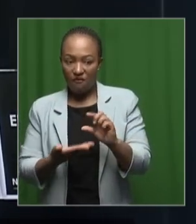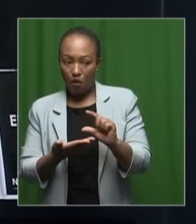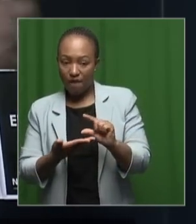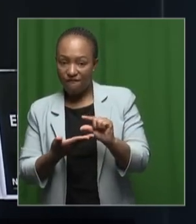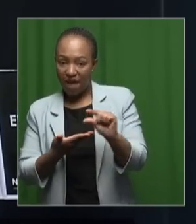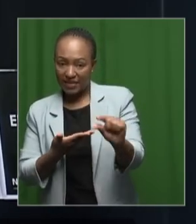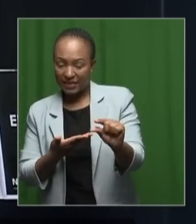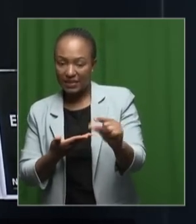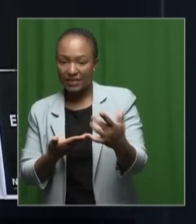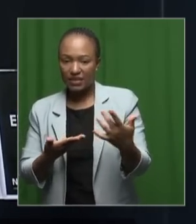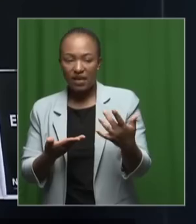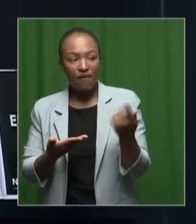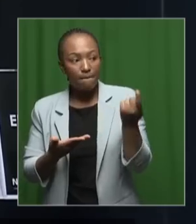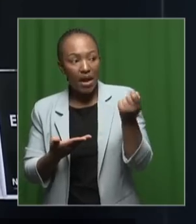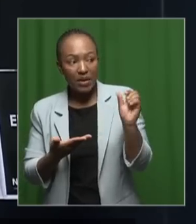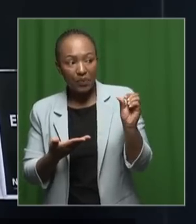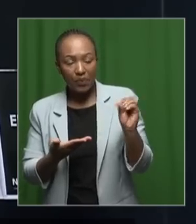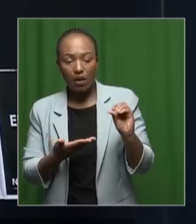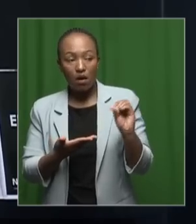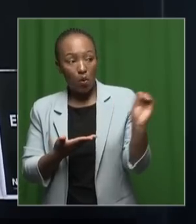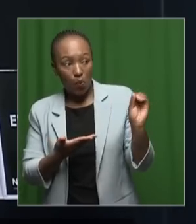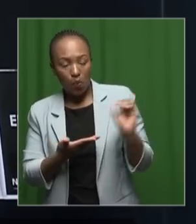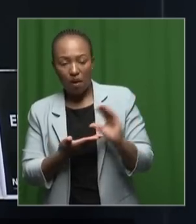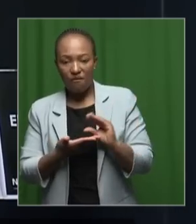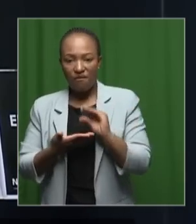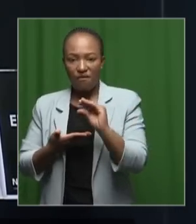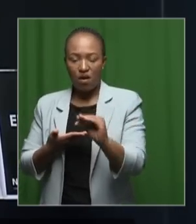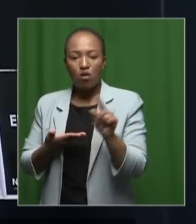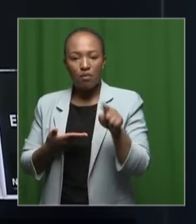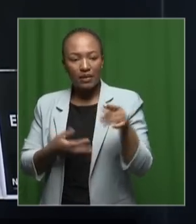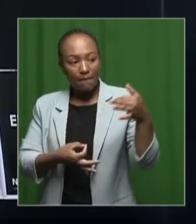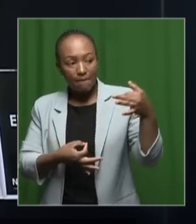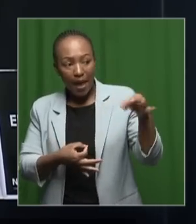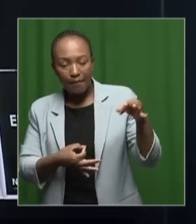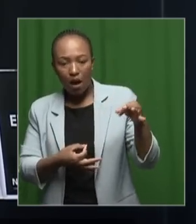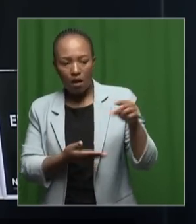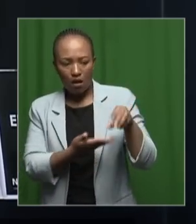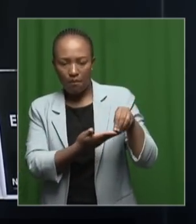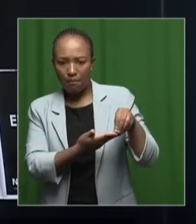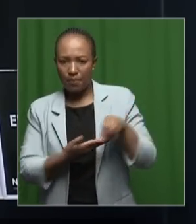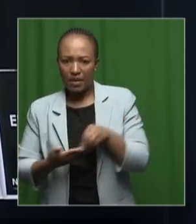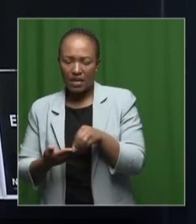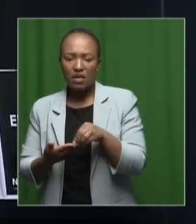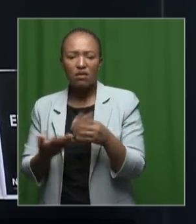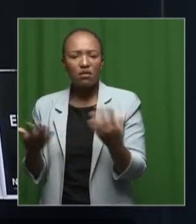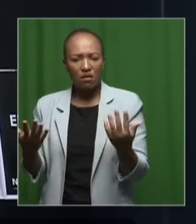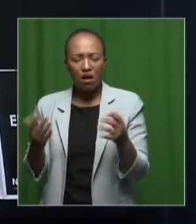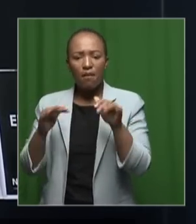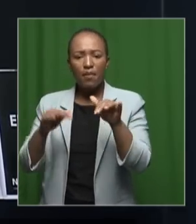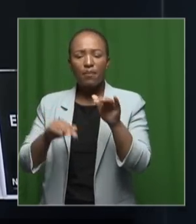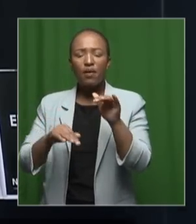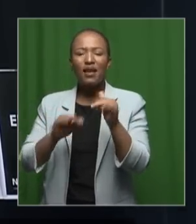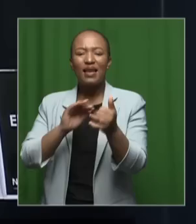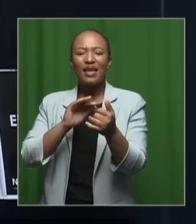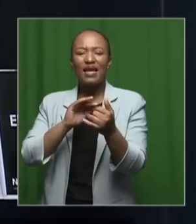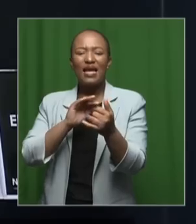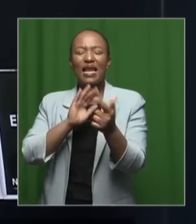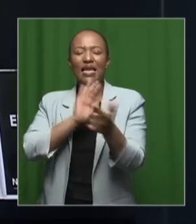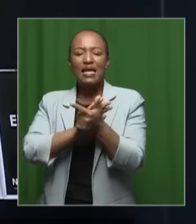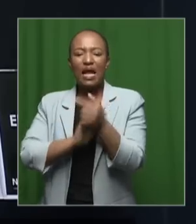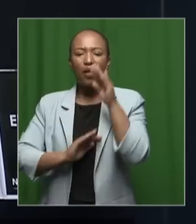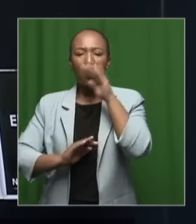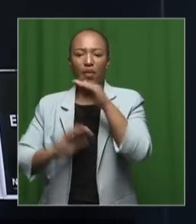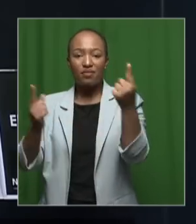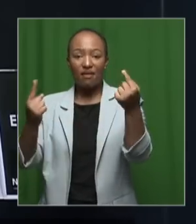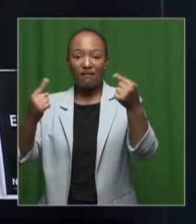if you don't come with an investment amount, you have to have paperwork. So all illegal foreigners here are committing a crime, number one.